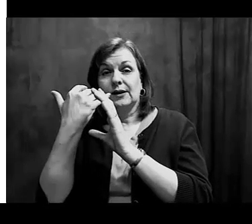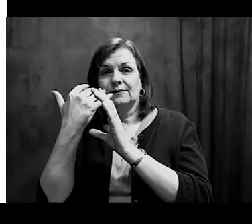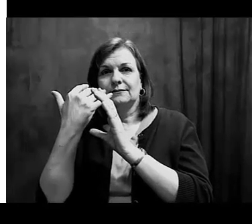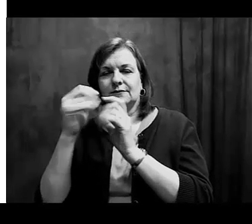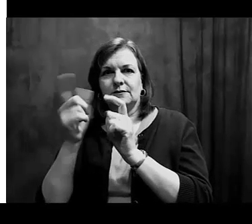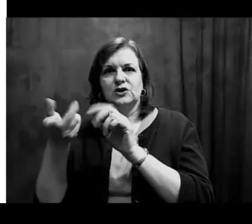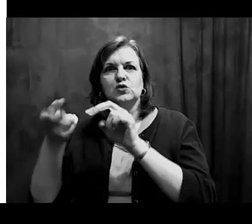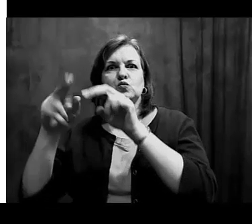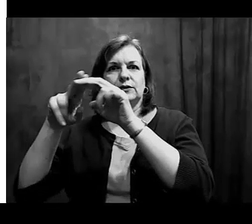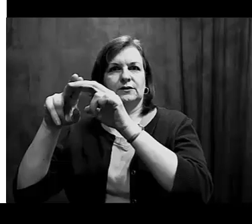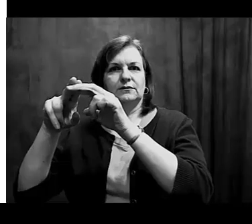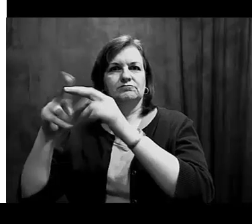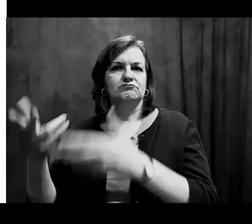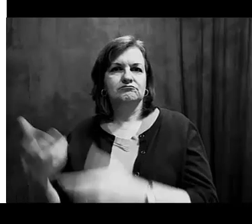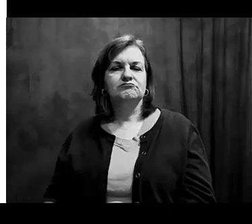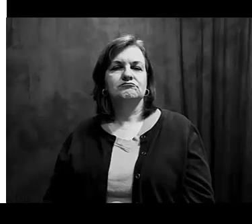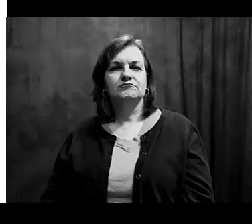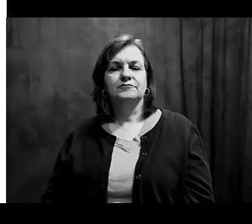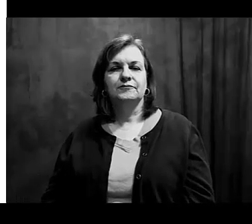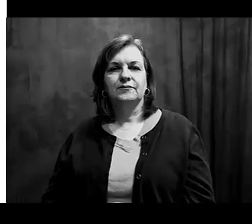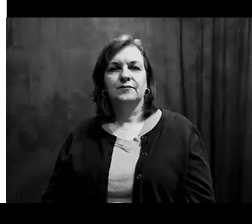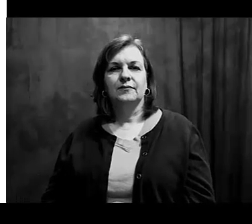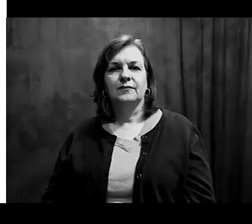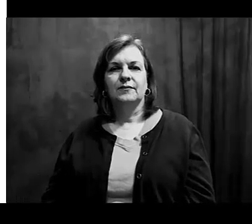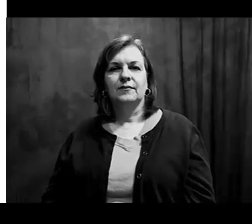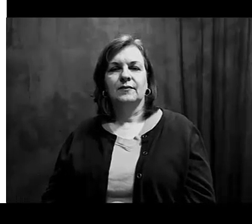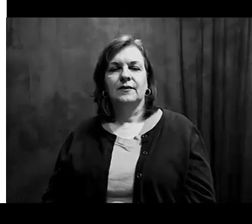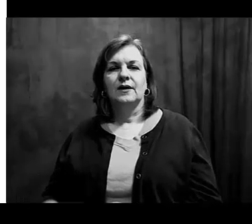So we're going to increase the amount of light coming